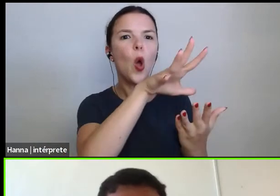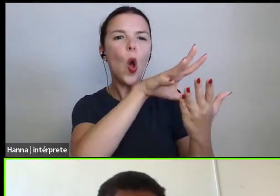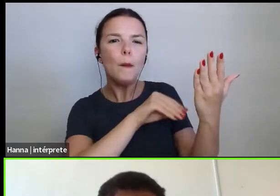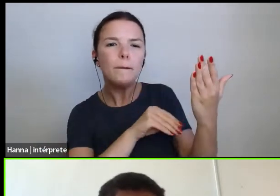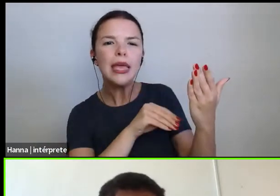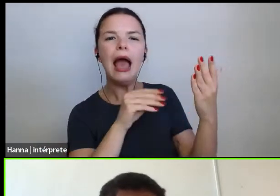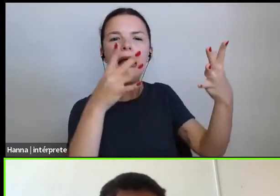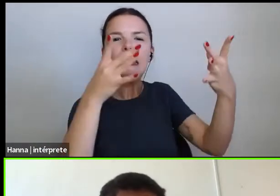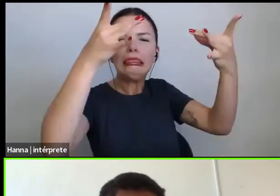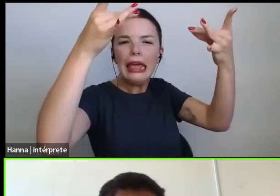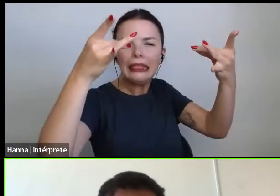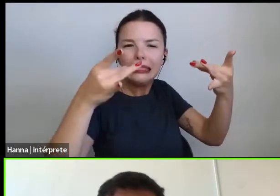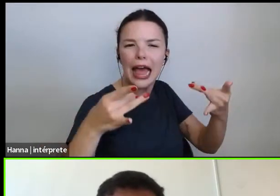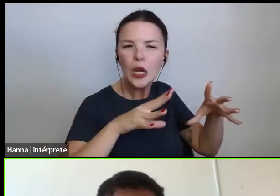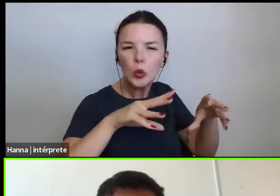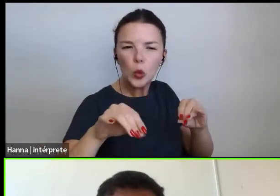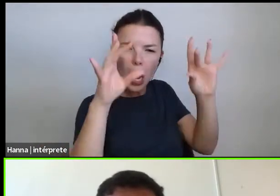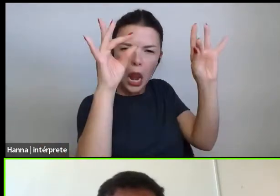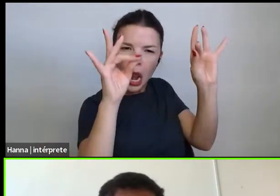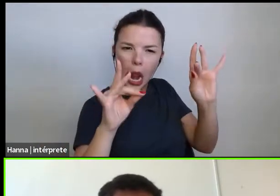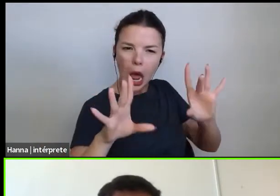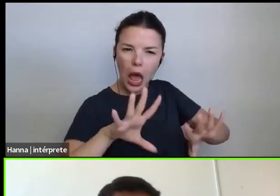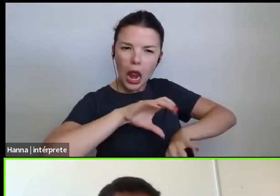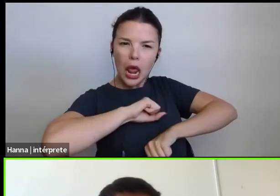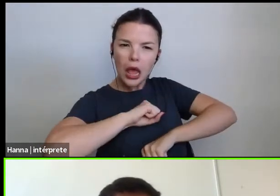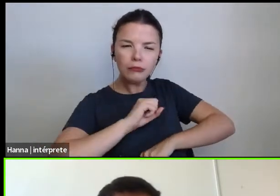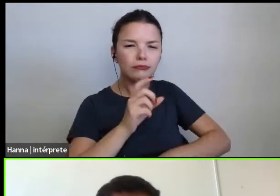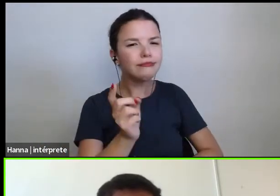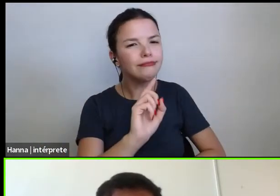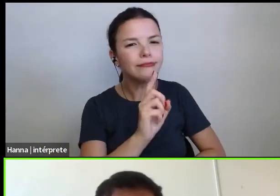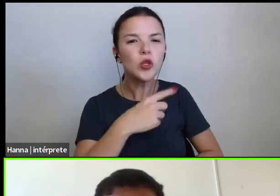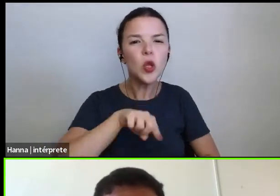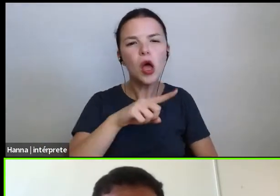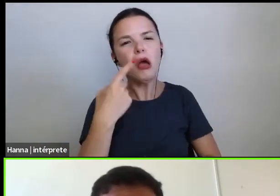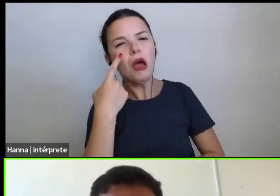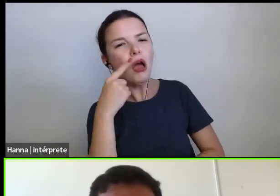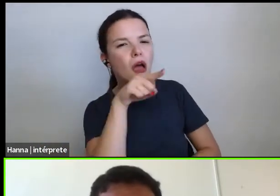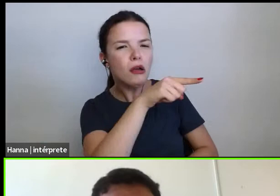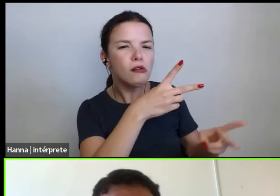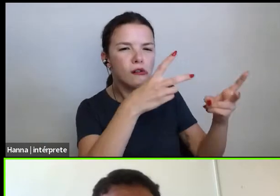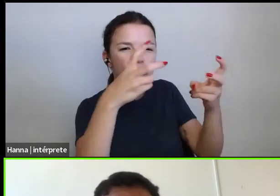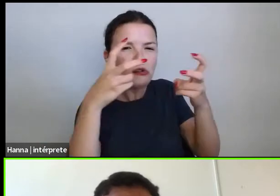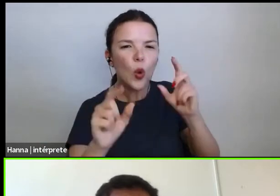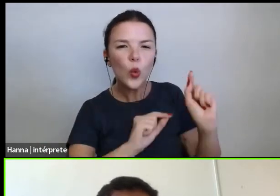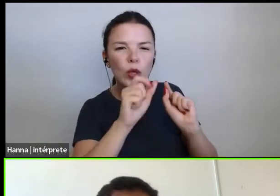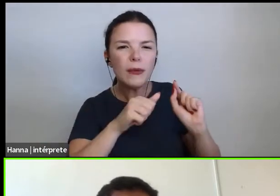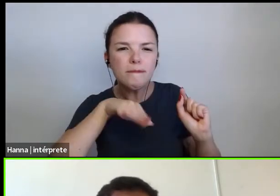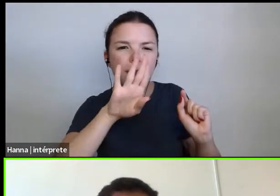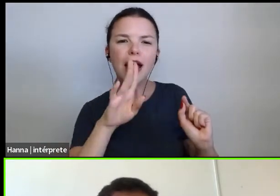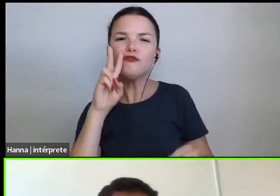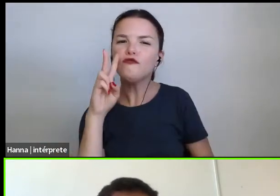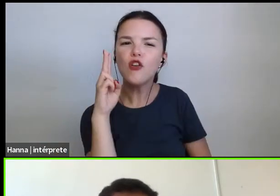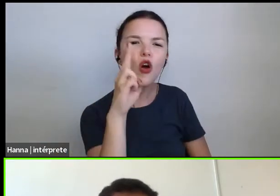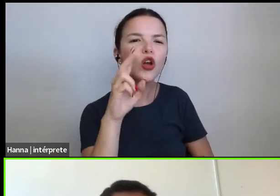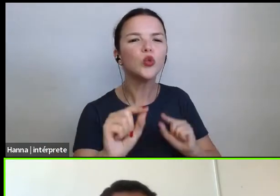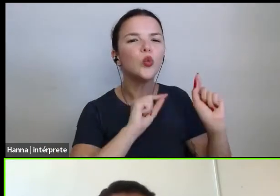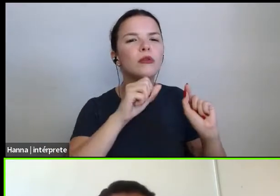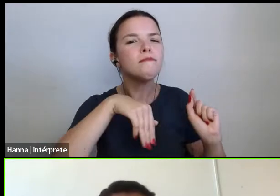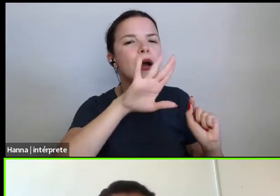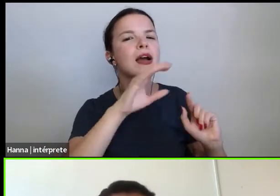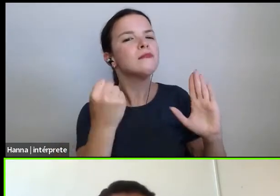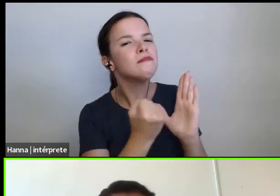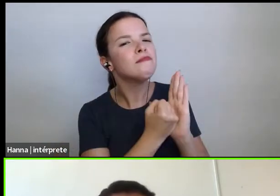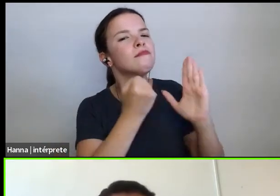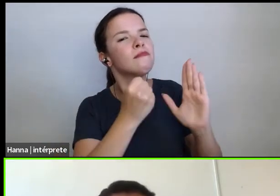our body, we end up choosing probably the most